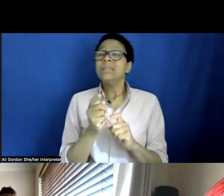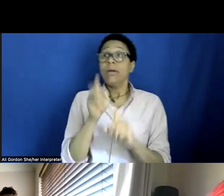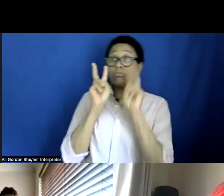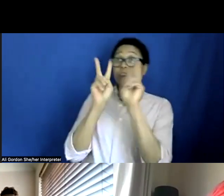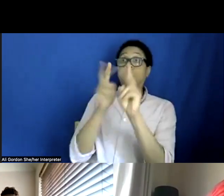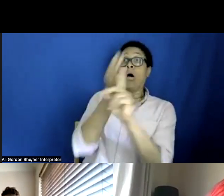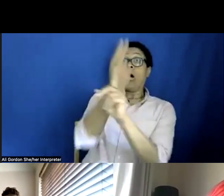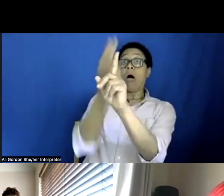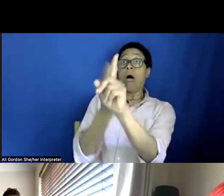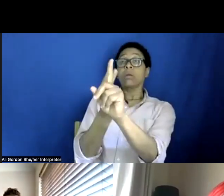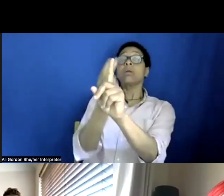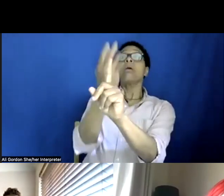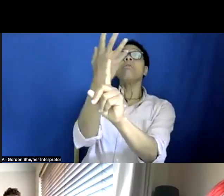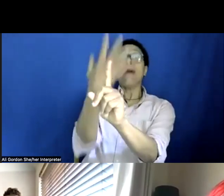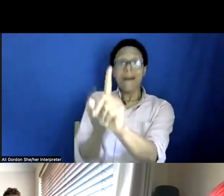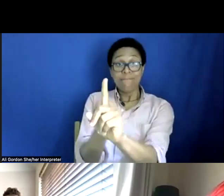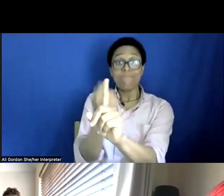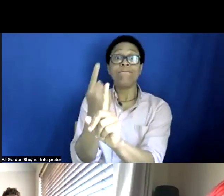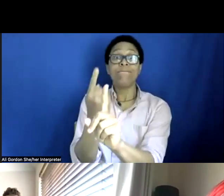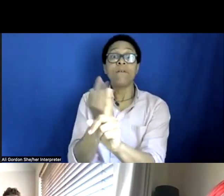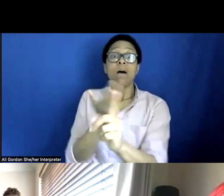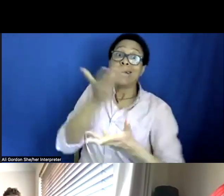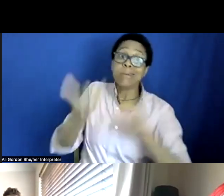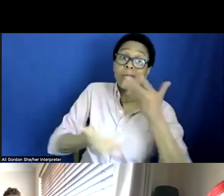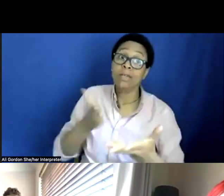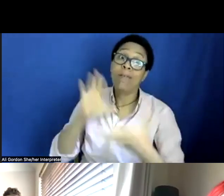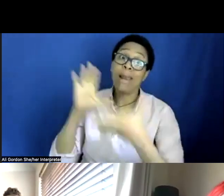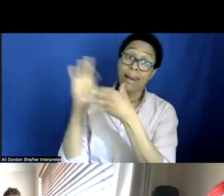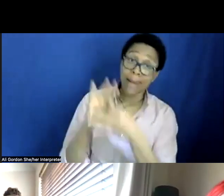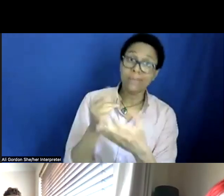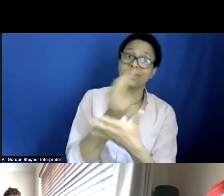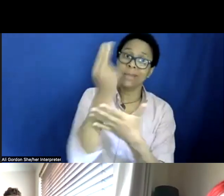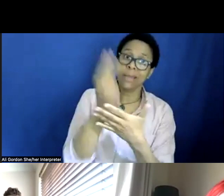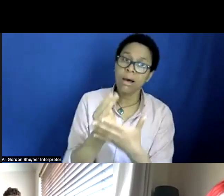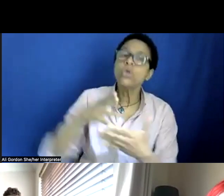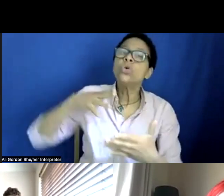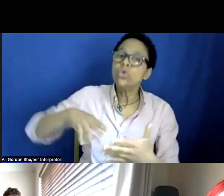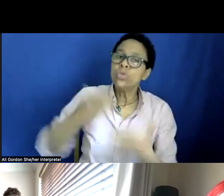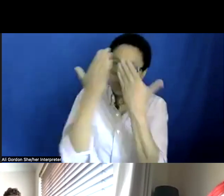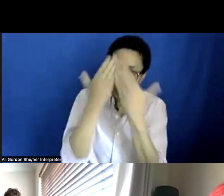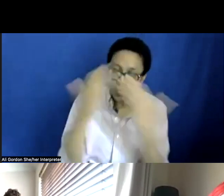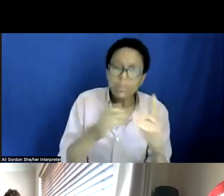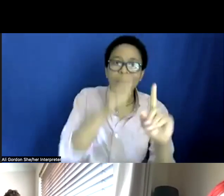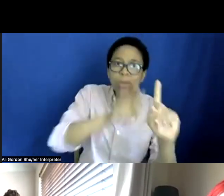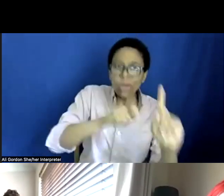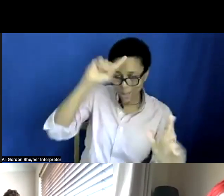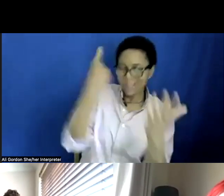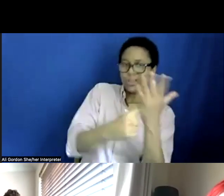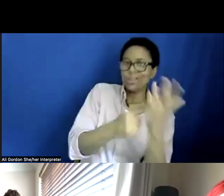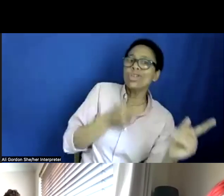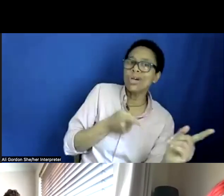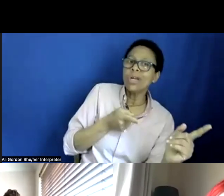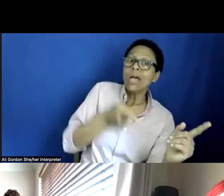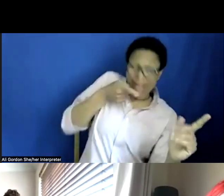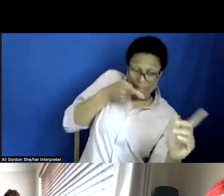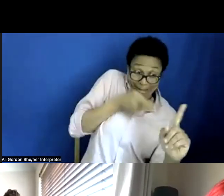or interpretation already connected to the artwork, you also have to respect the artist's decision for what they wanted